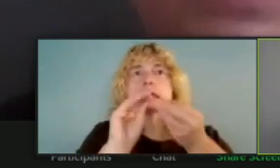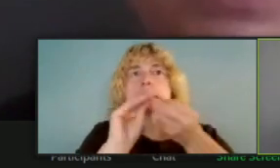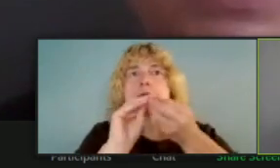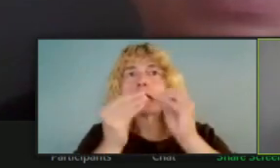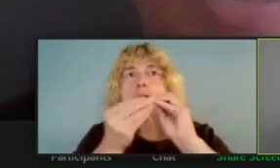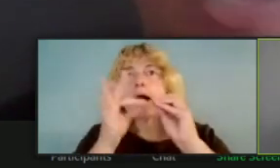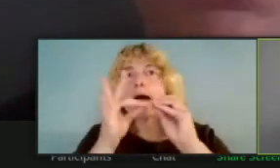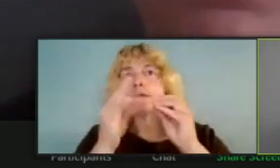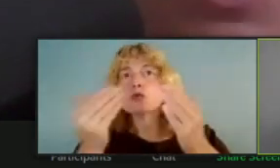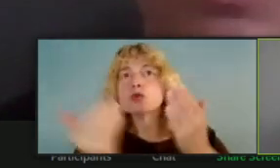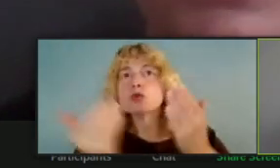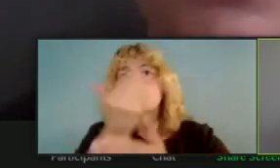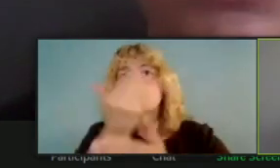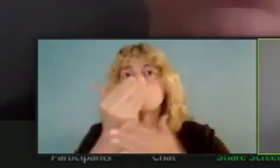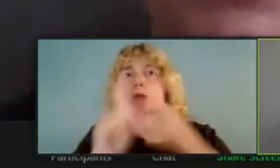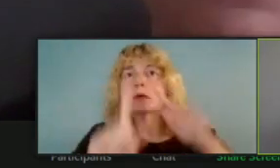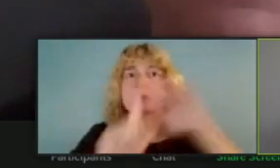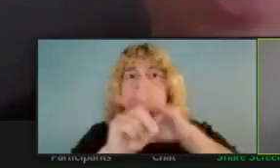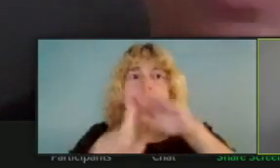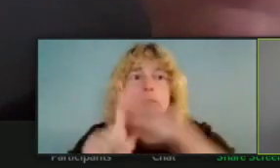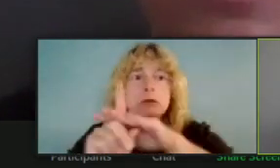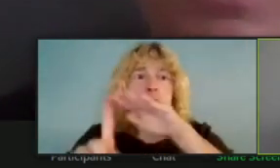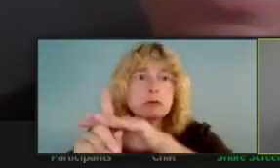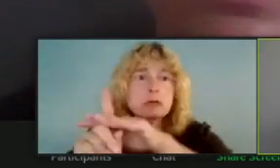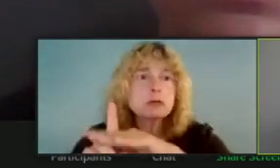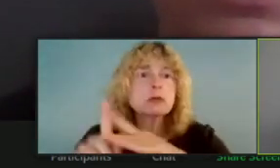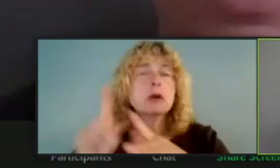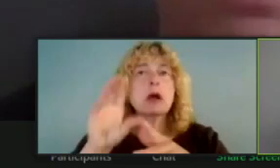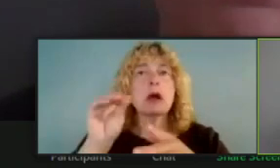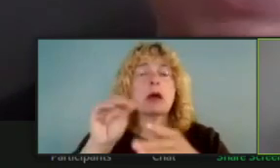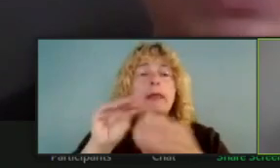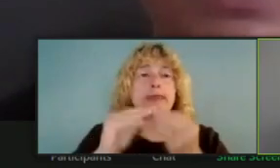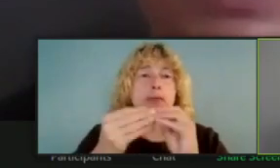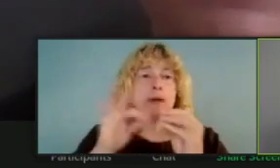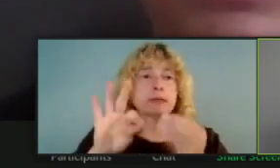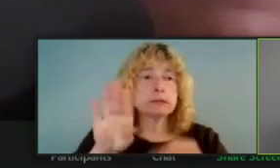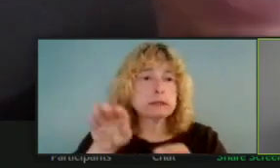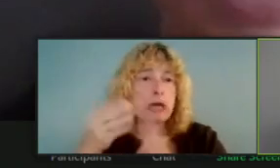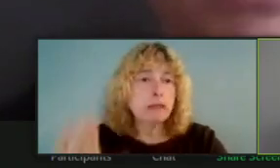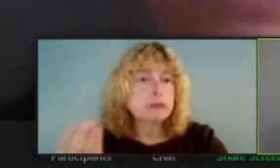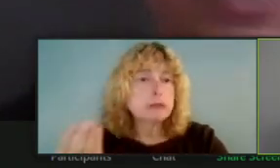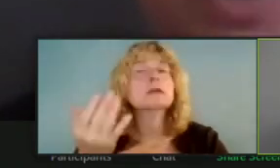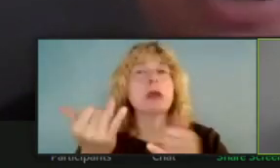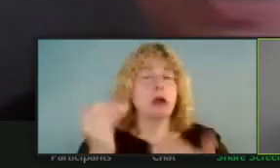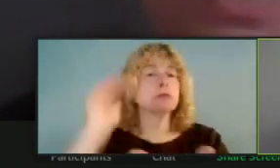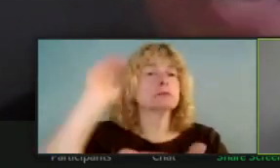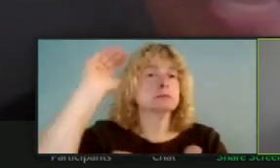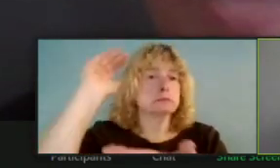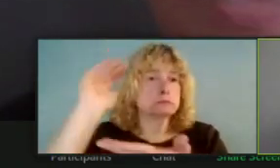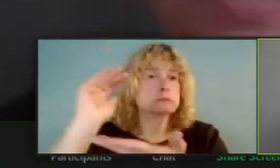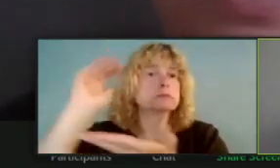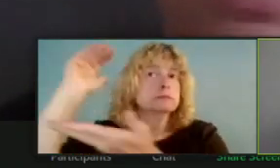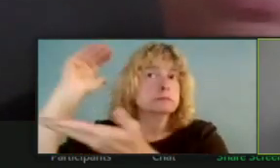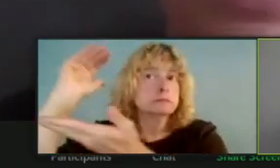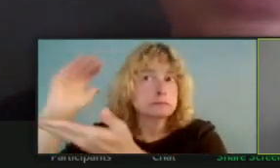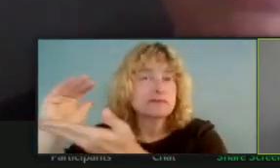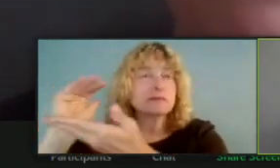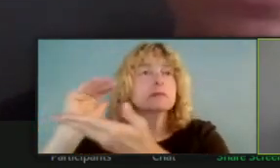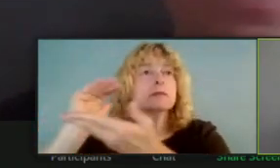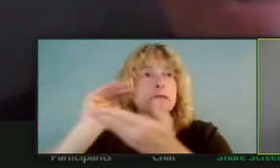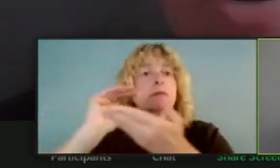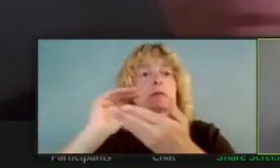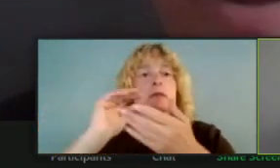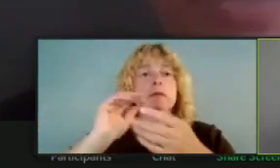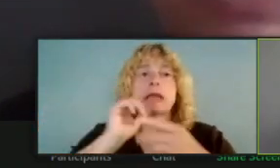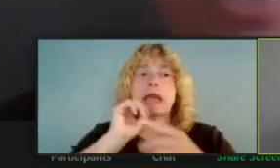and deaths are continuing to fall from our peak, even if case levels are still high. If